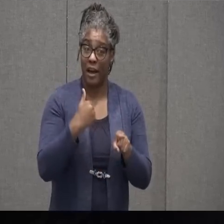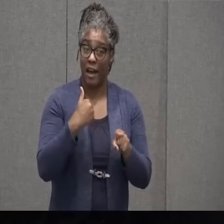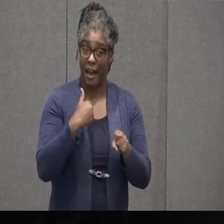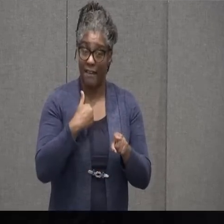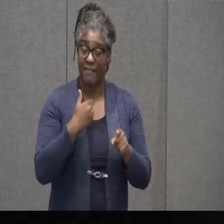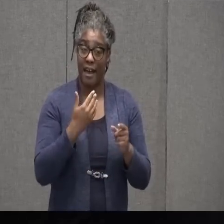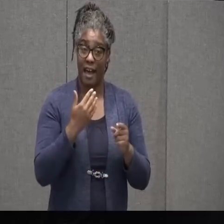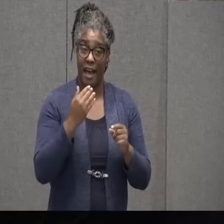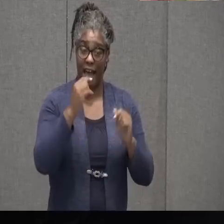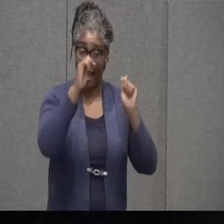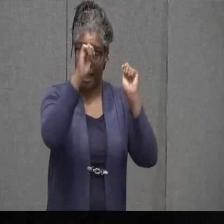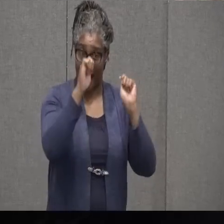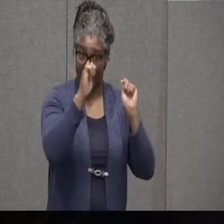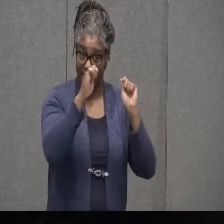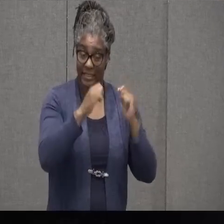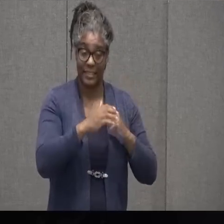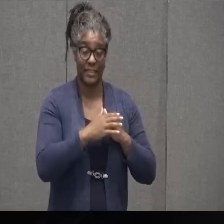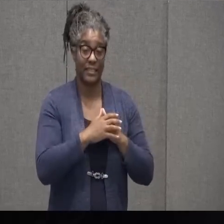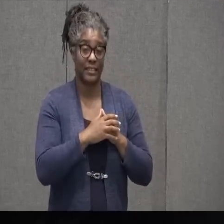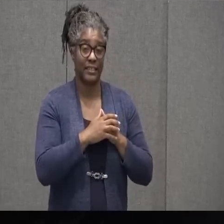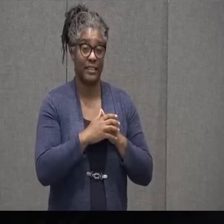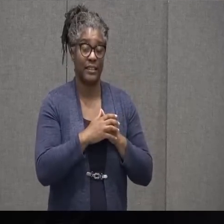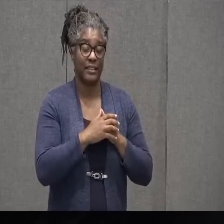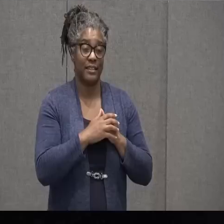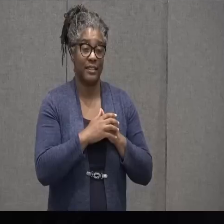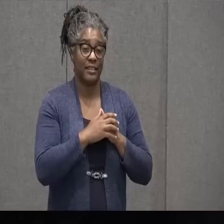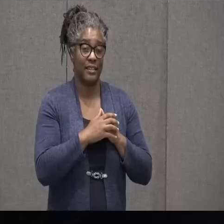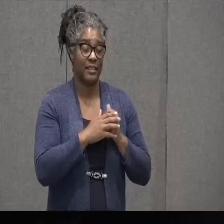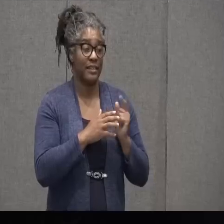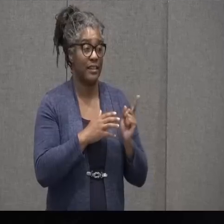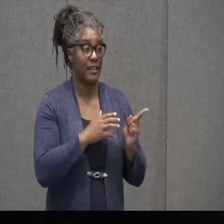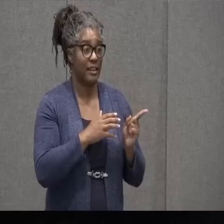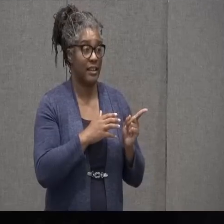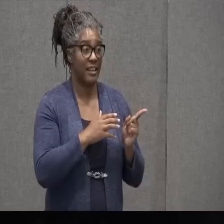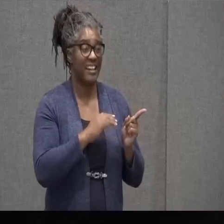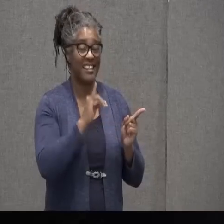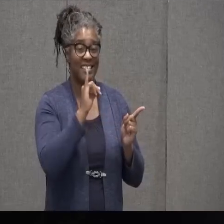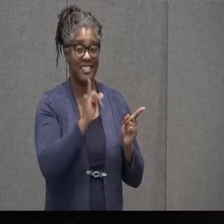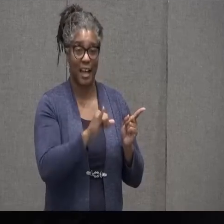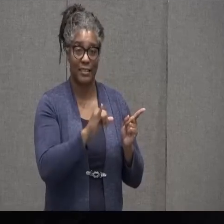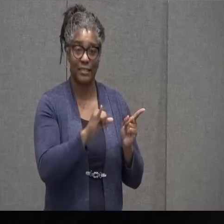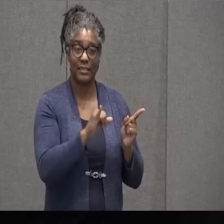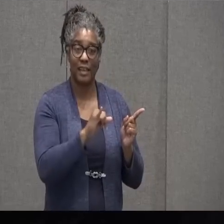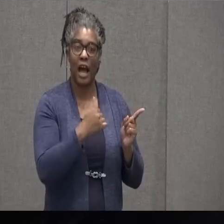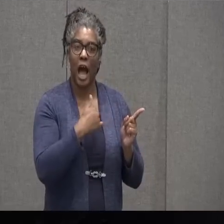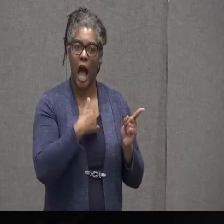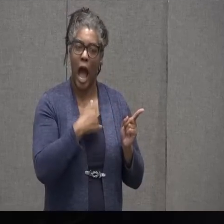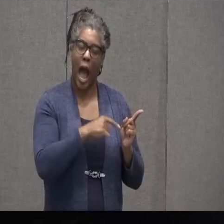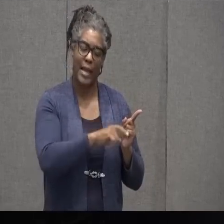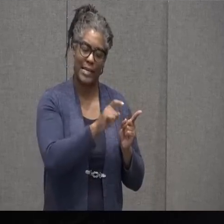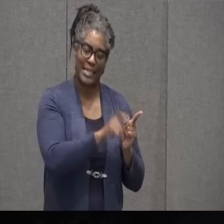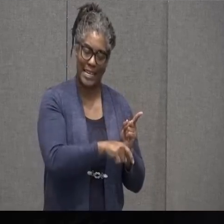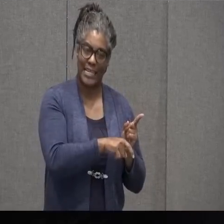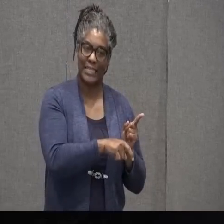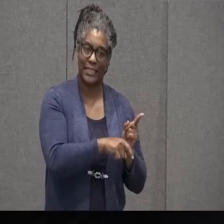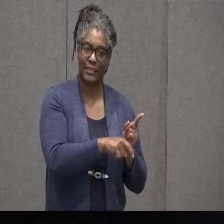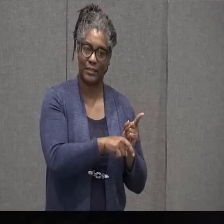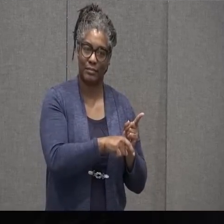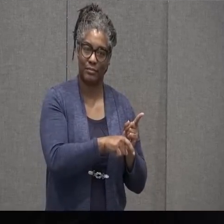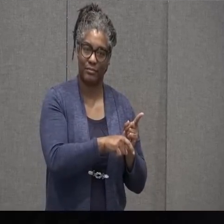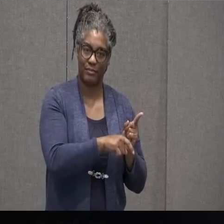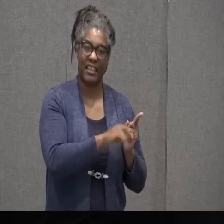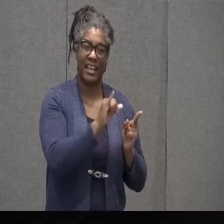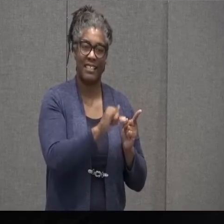hat that is a need. So this is the hat that I